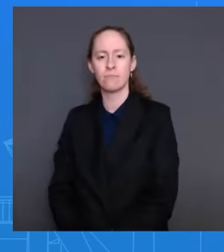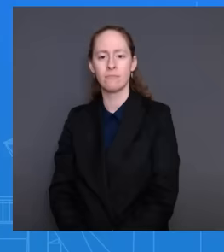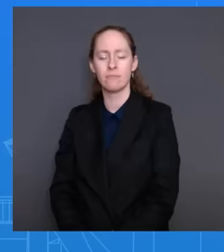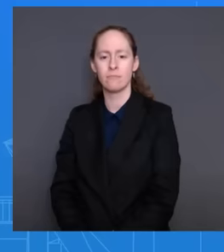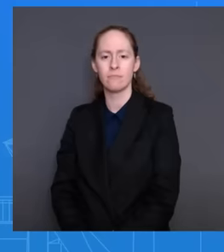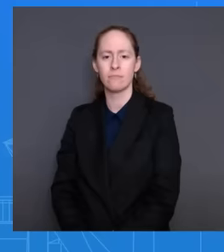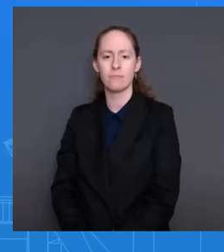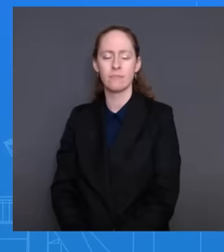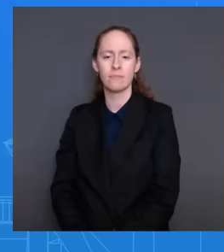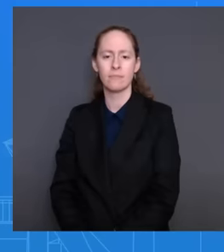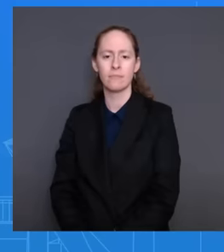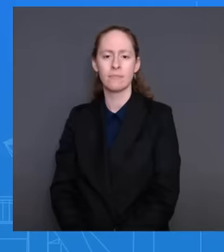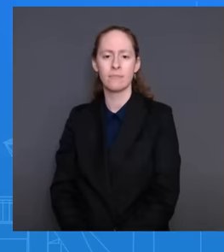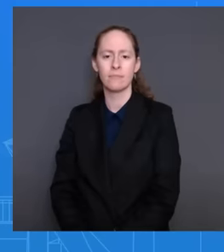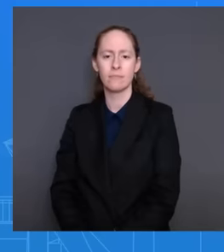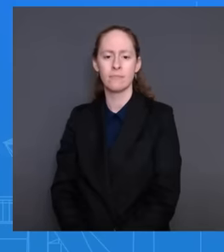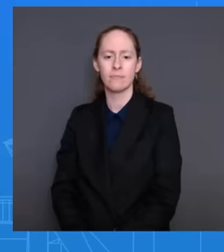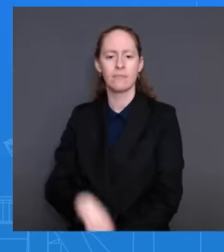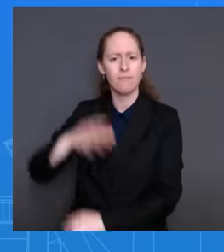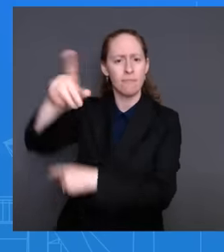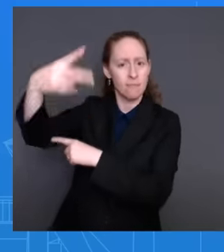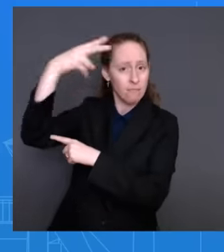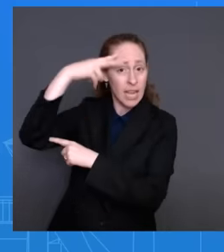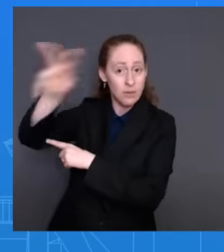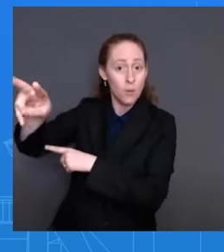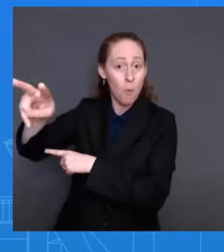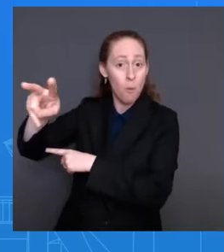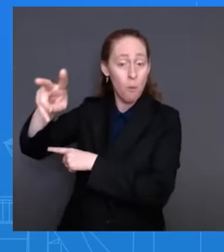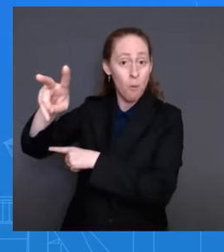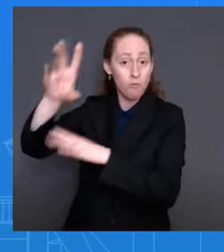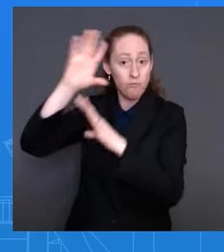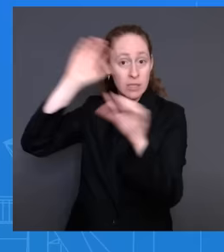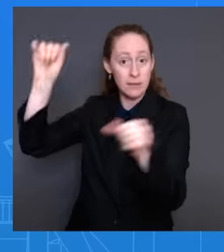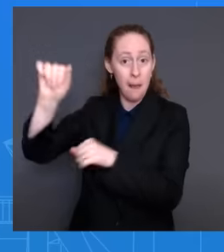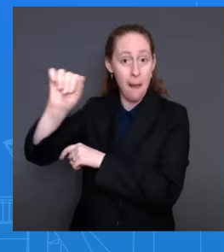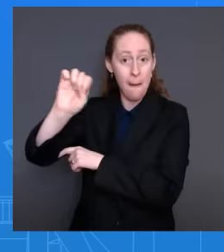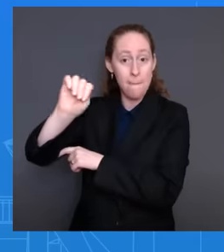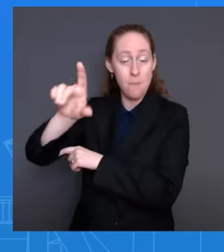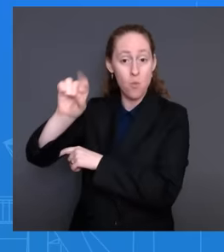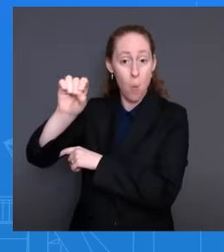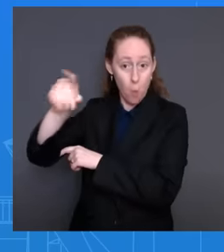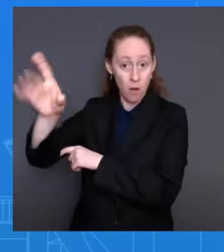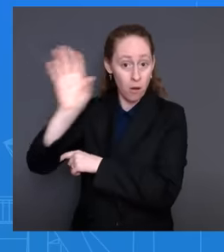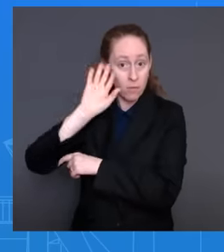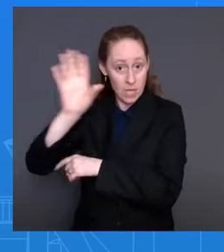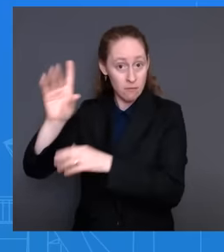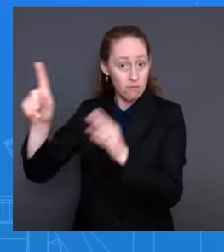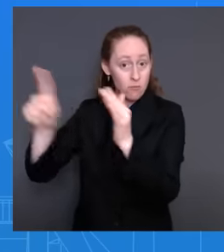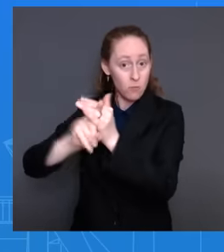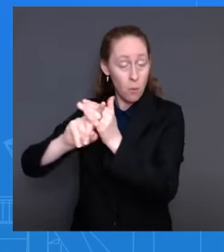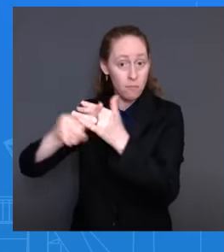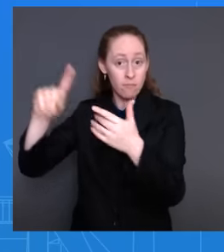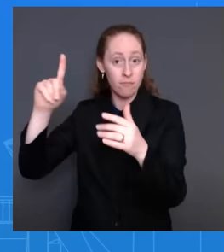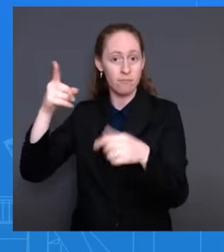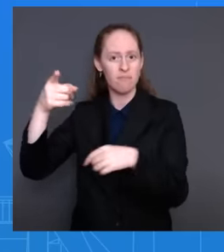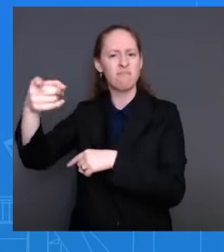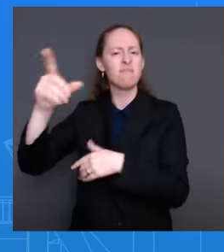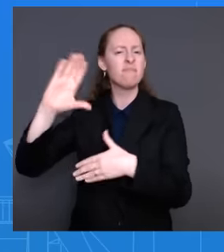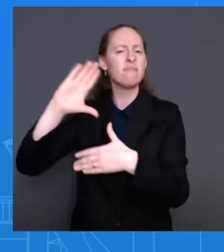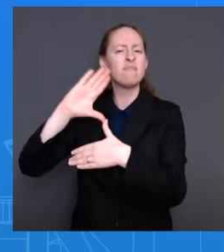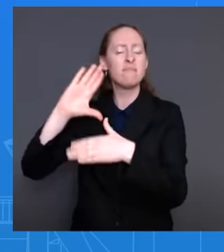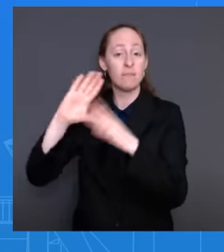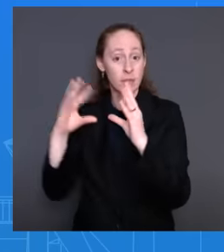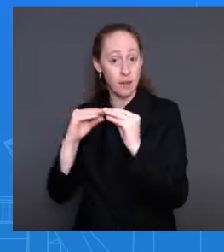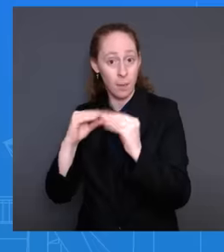of Americas? It's the first time we've hosted since 1994, and what does this controversy say about the U.S. relationship with